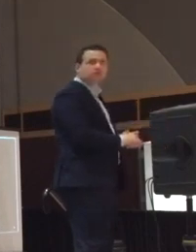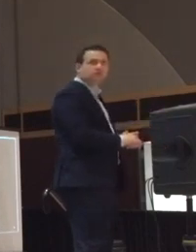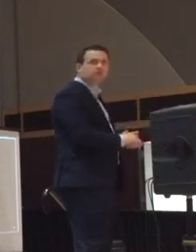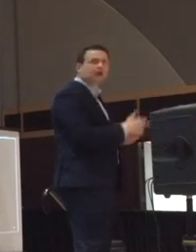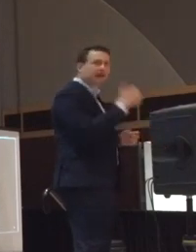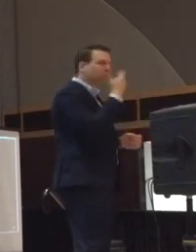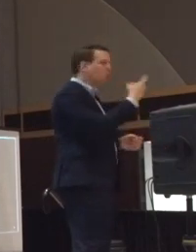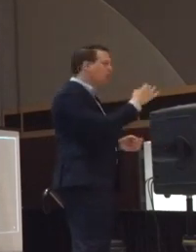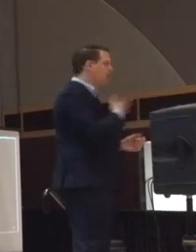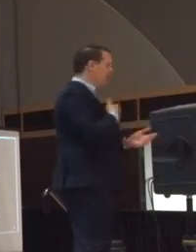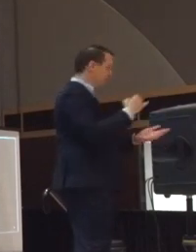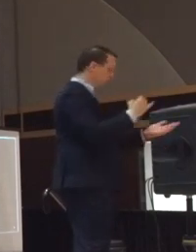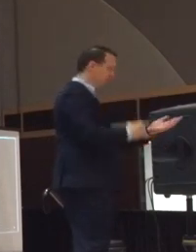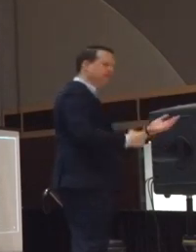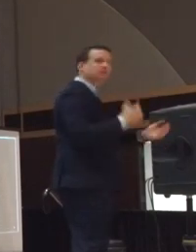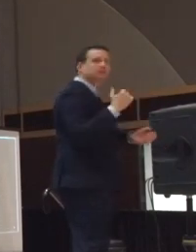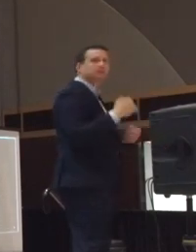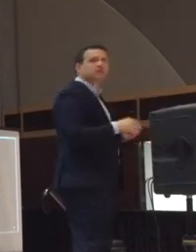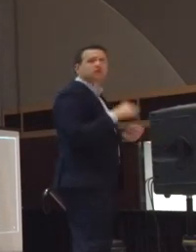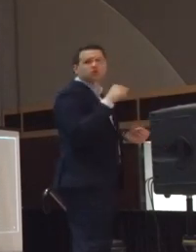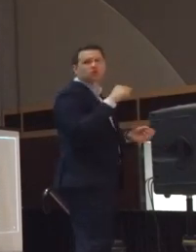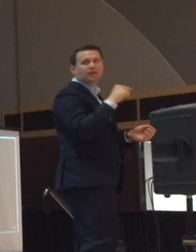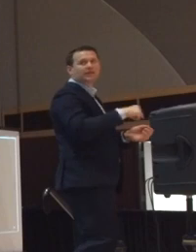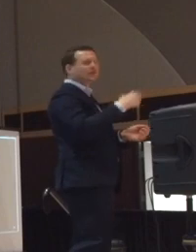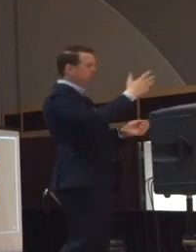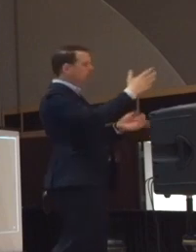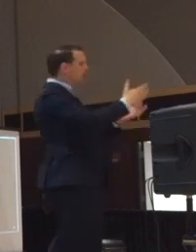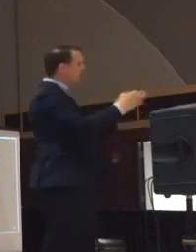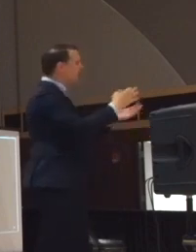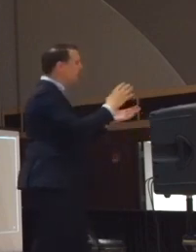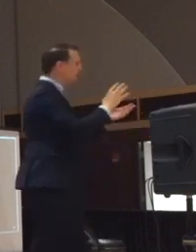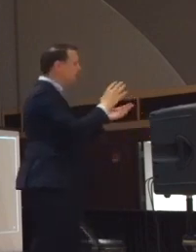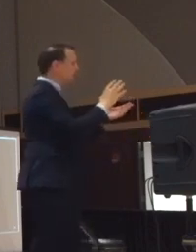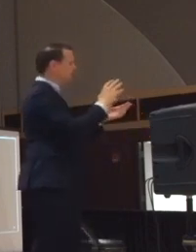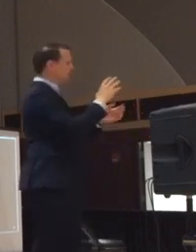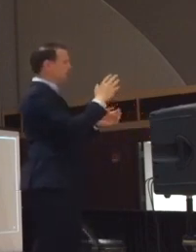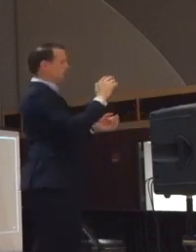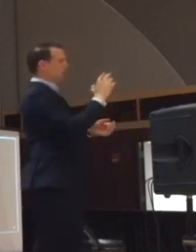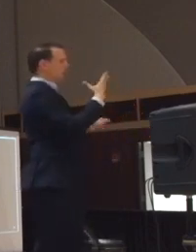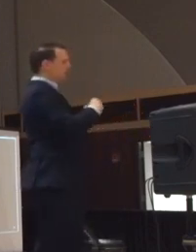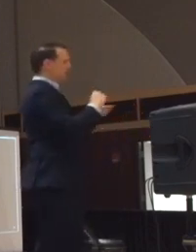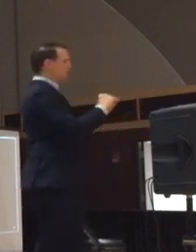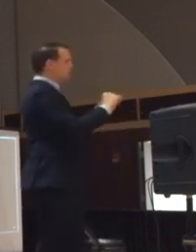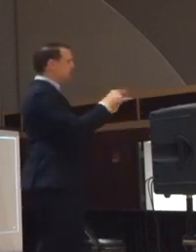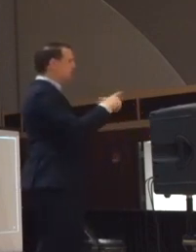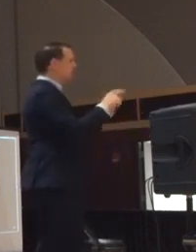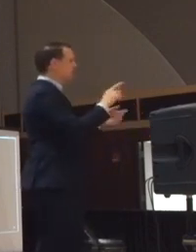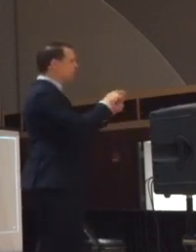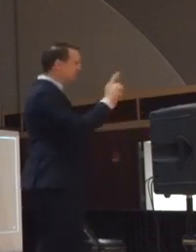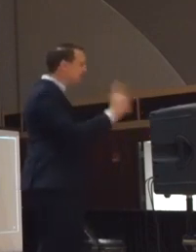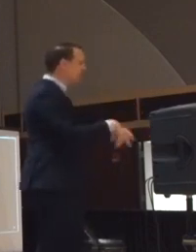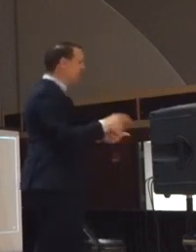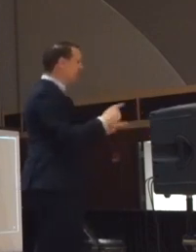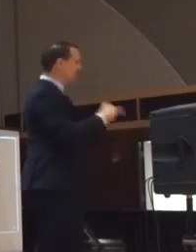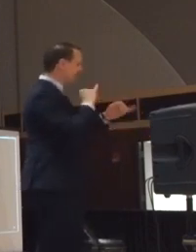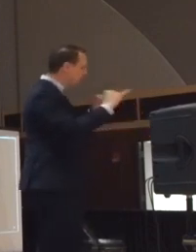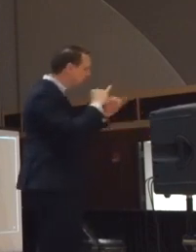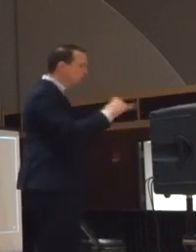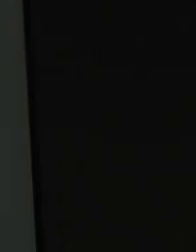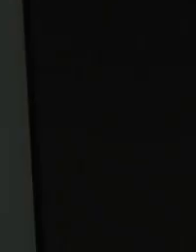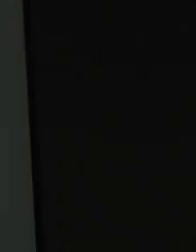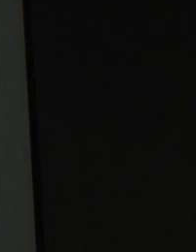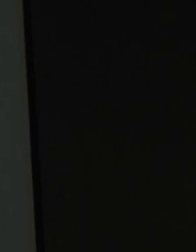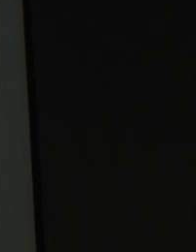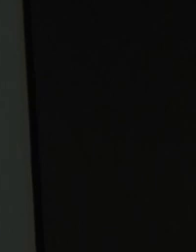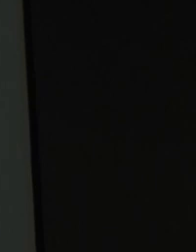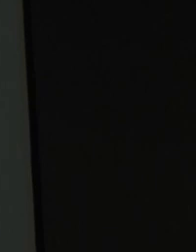And there's one of my drawings. Now, this brings up, there's a lot of talk in the autism talks about resumes and about interviewing. You know how I